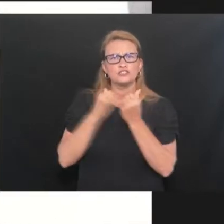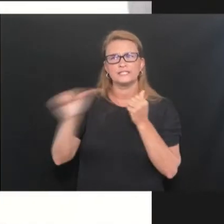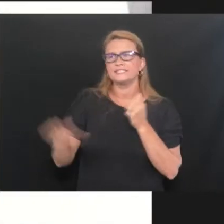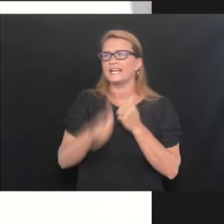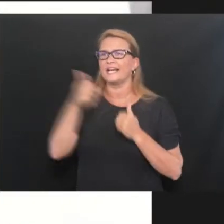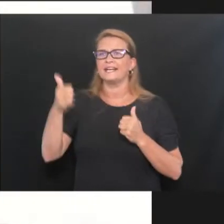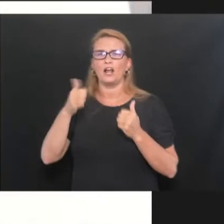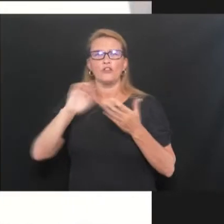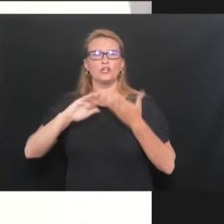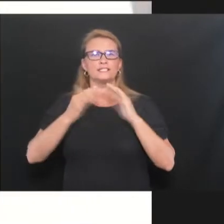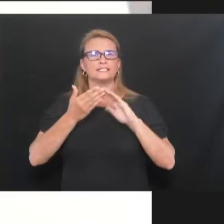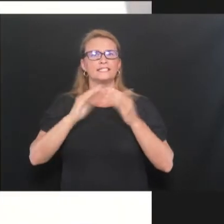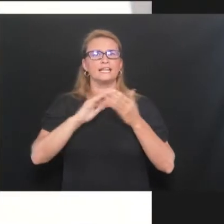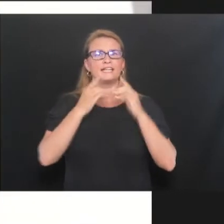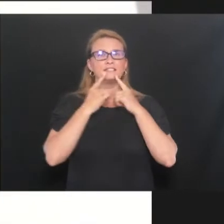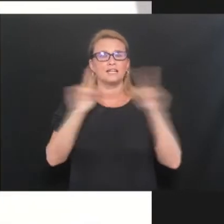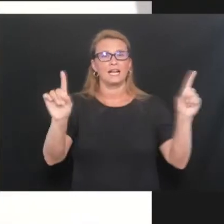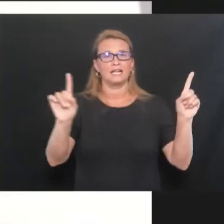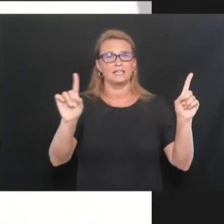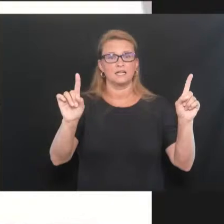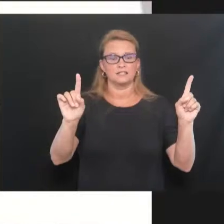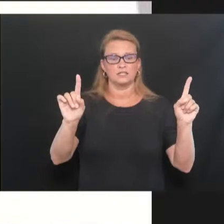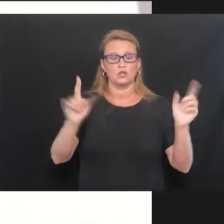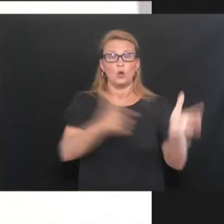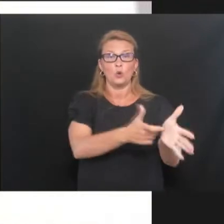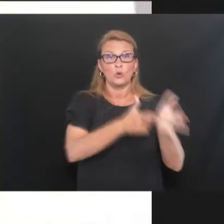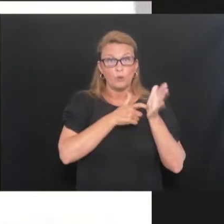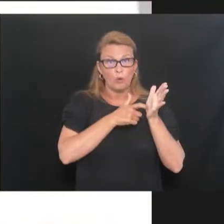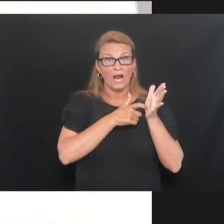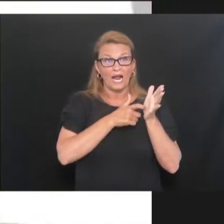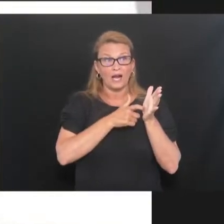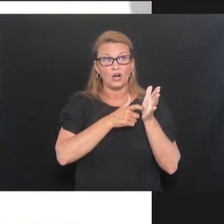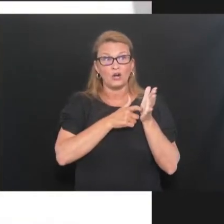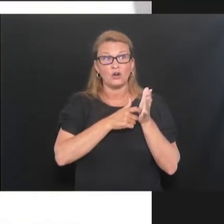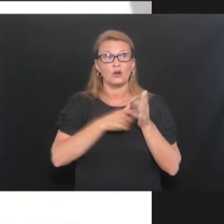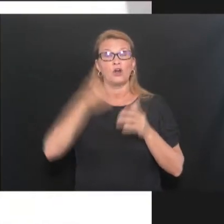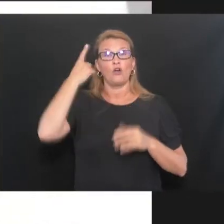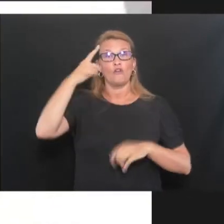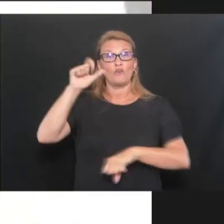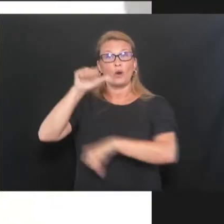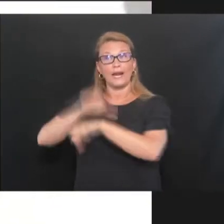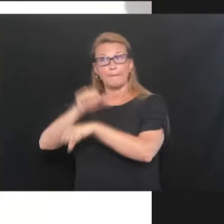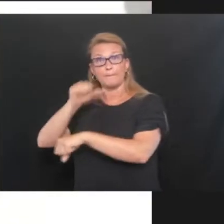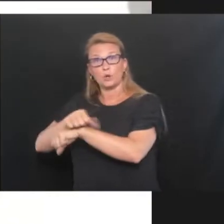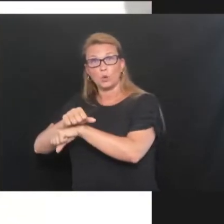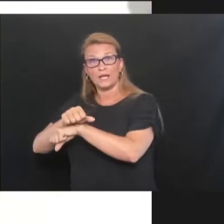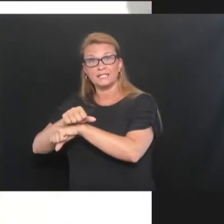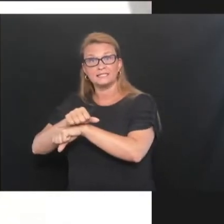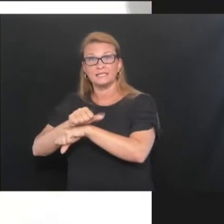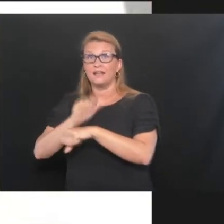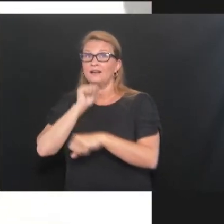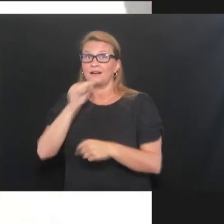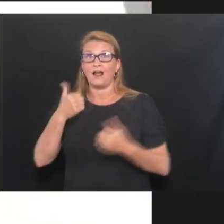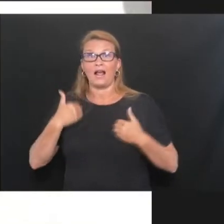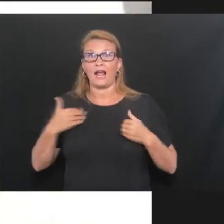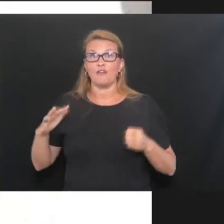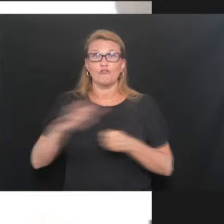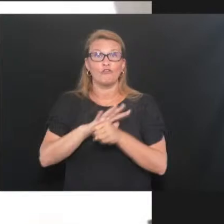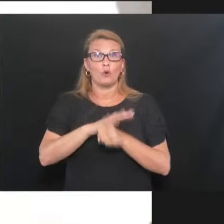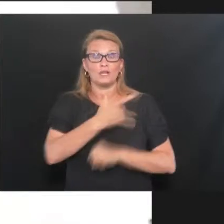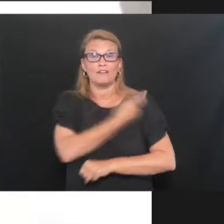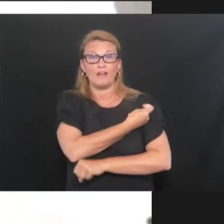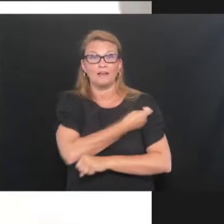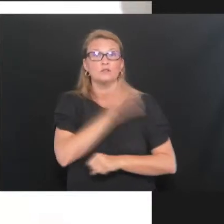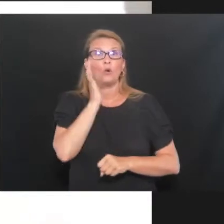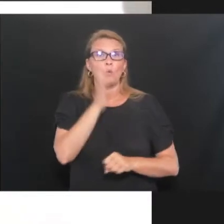the country that have announced they're going to require vaccinations for employees. And if they aren't fully vaccinated, they'll have to be